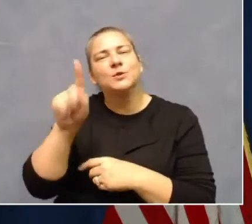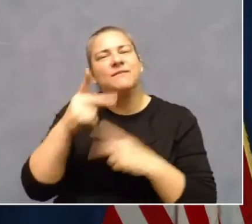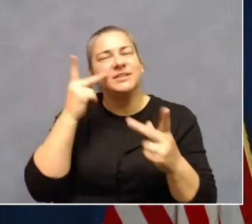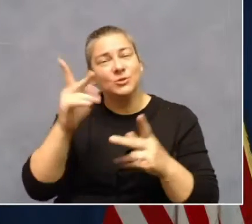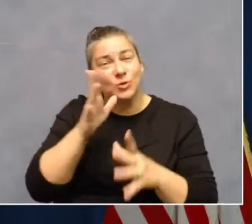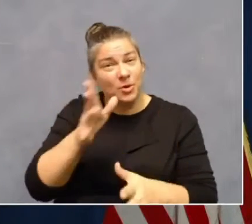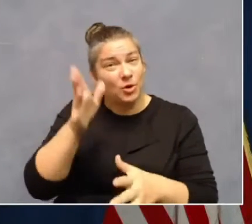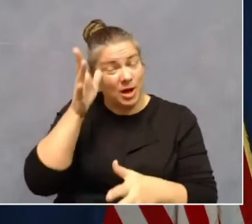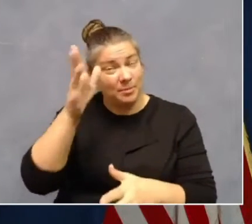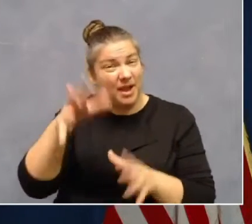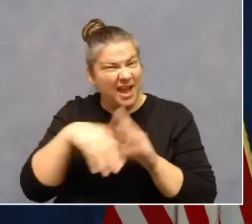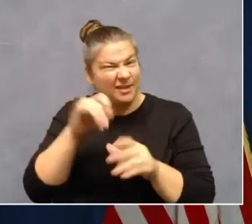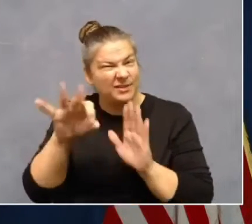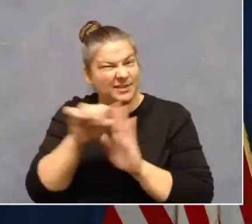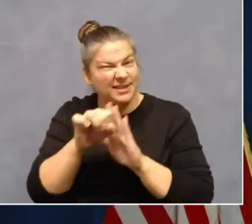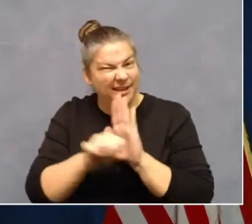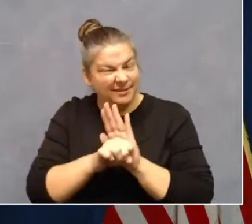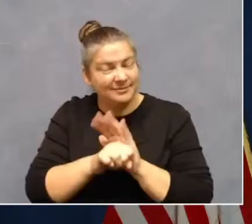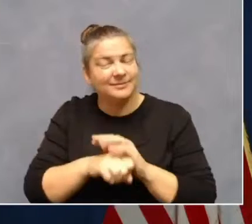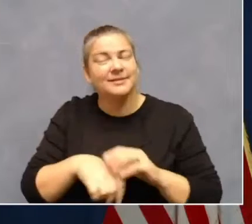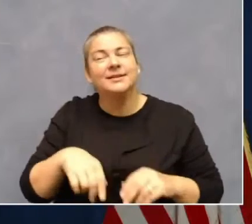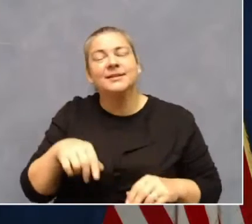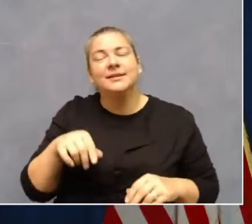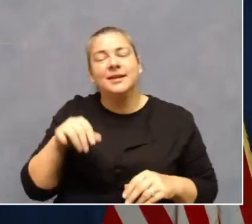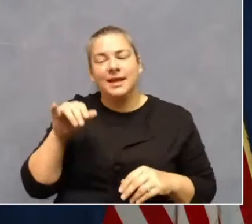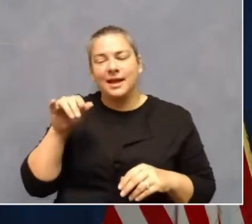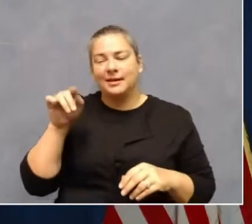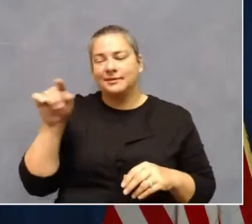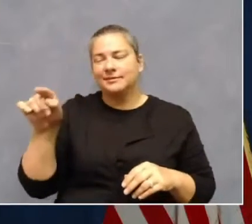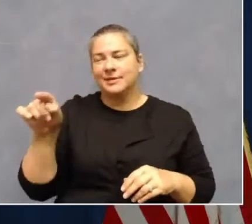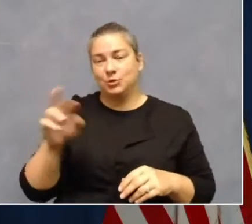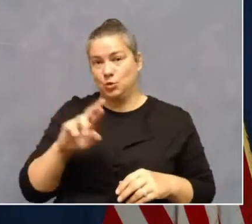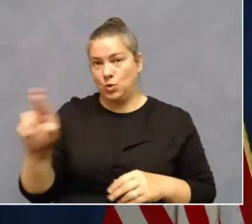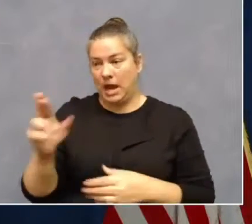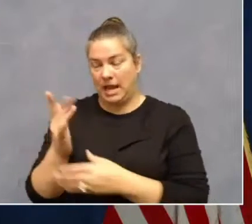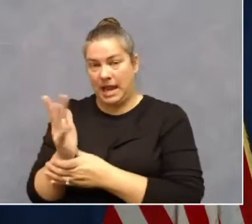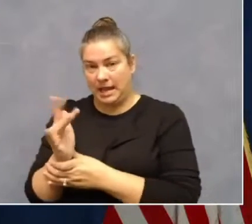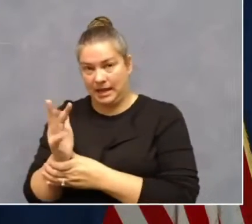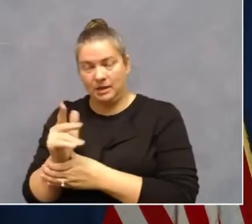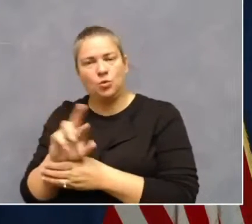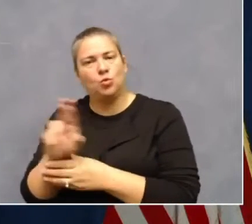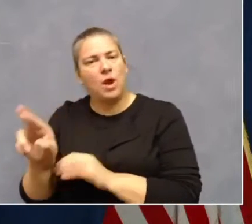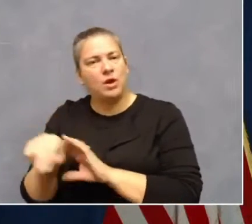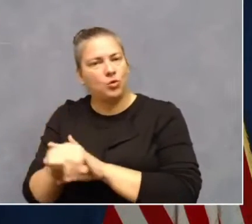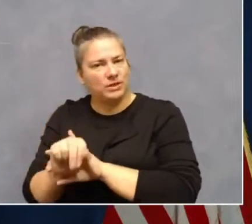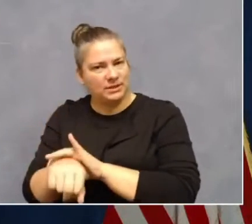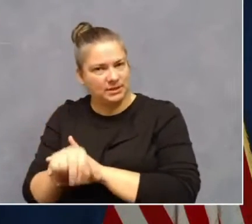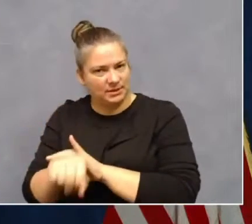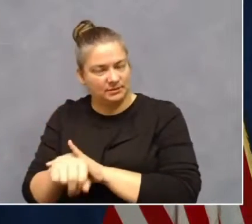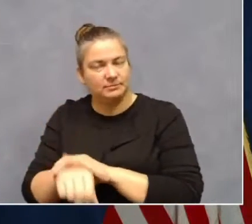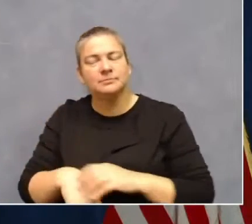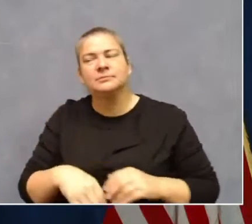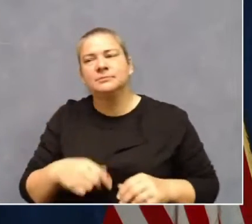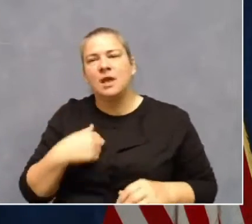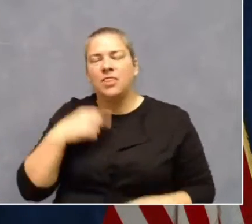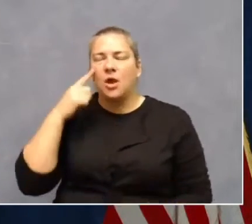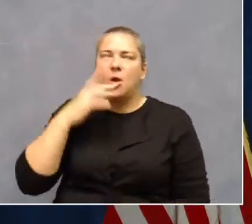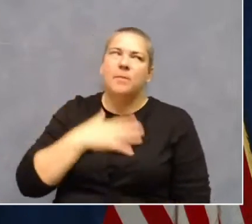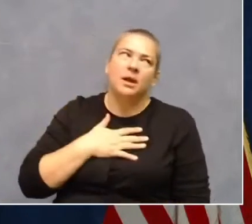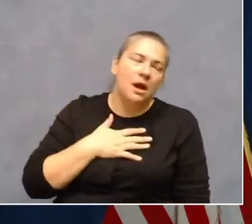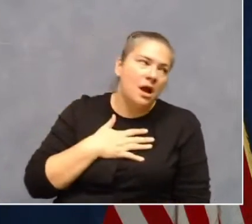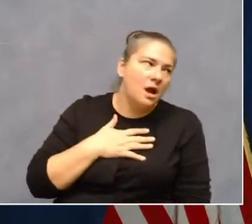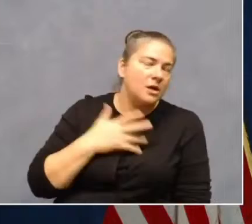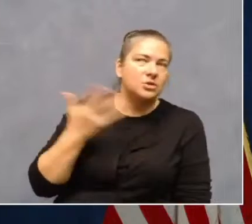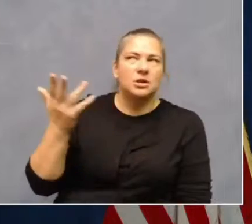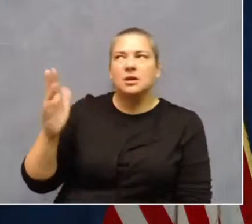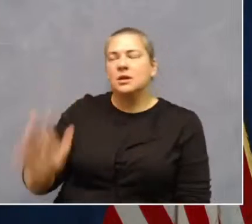state, and it was he was right-handed, and it was his right wrist. And I kept thinking, oh my goodness, there goes the future,